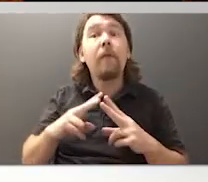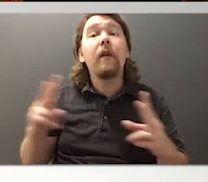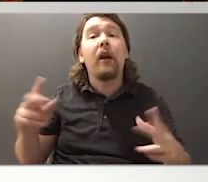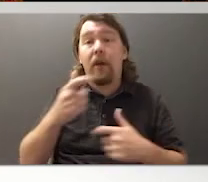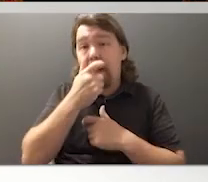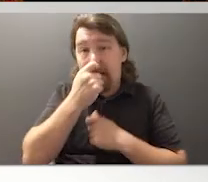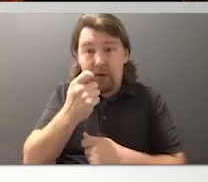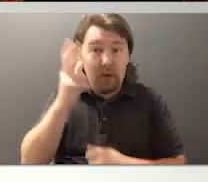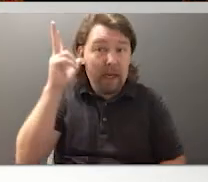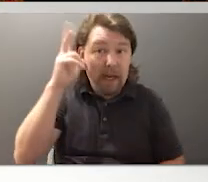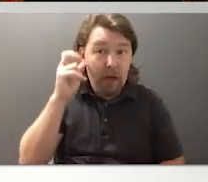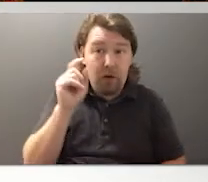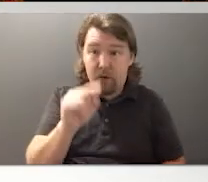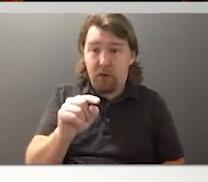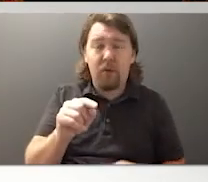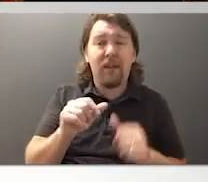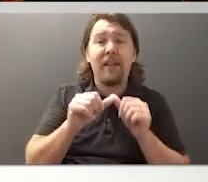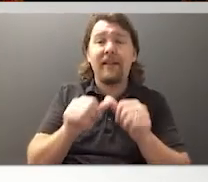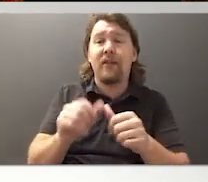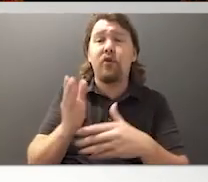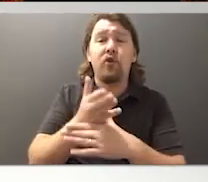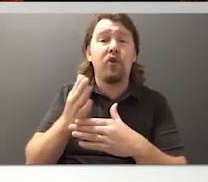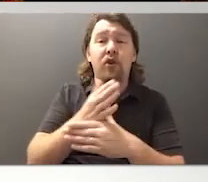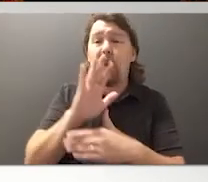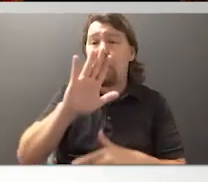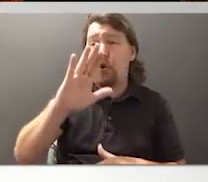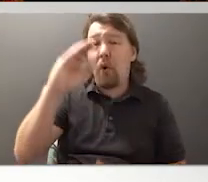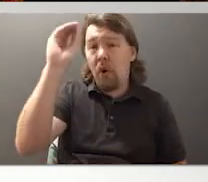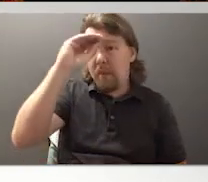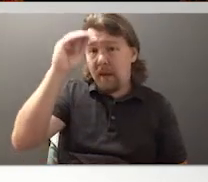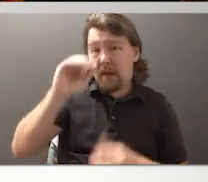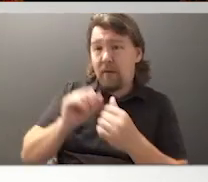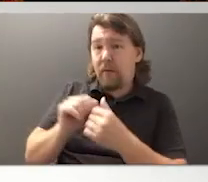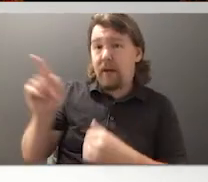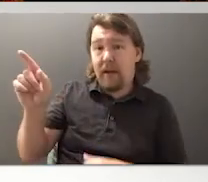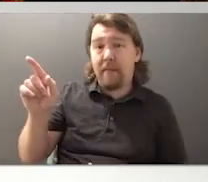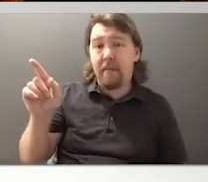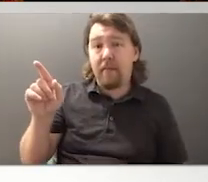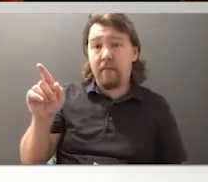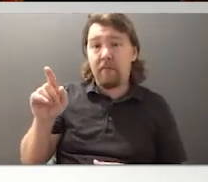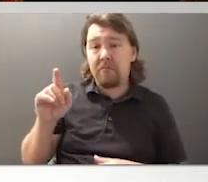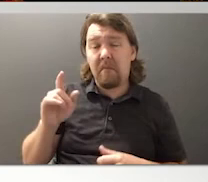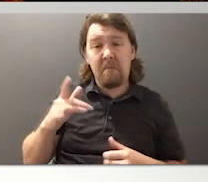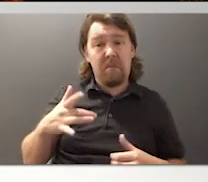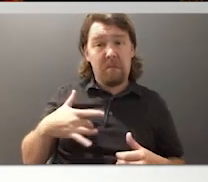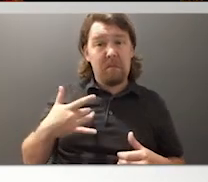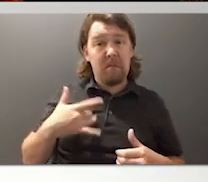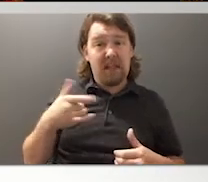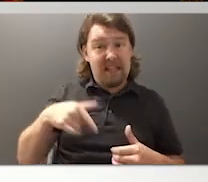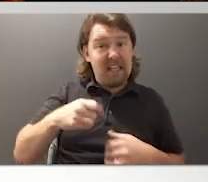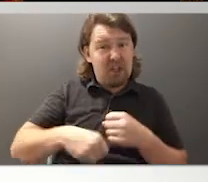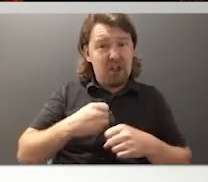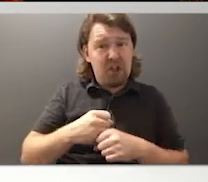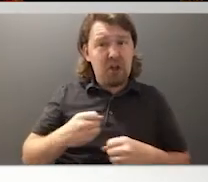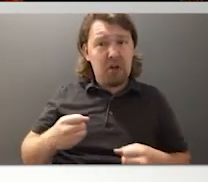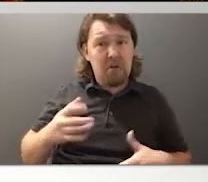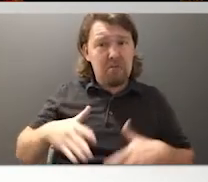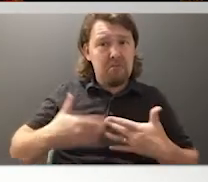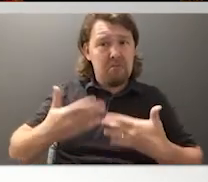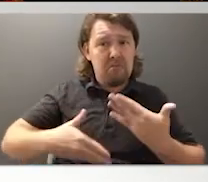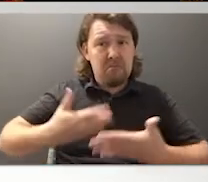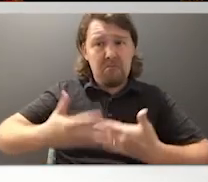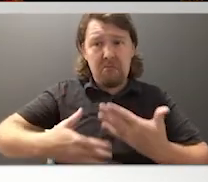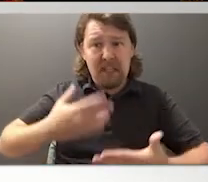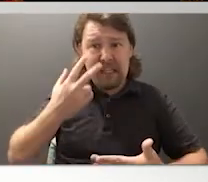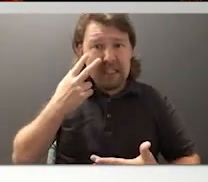he's awesome, and he's very eager to hear you. And please continue to share your thoughts with them. Assess this